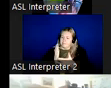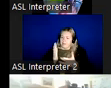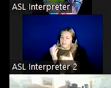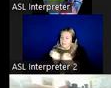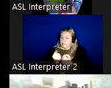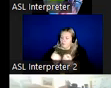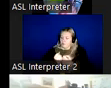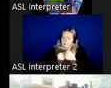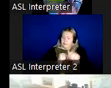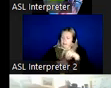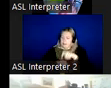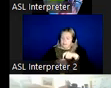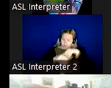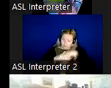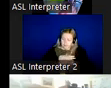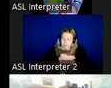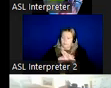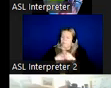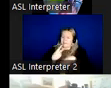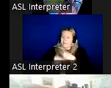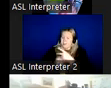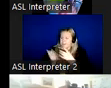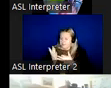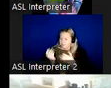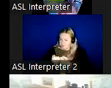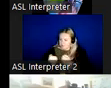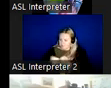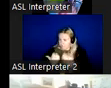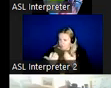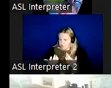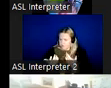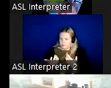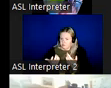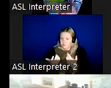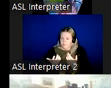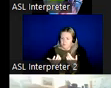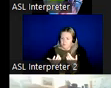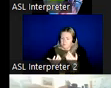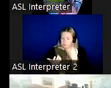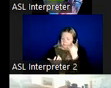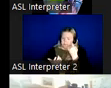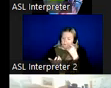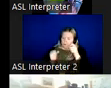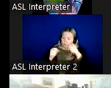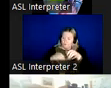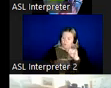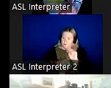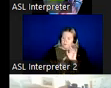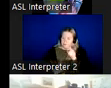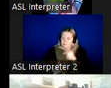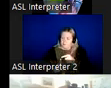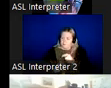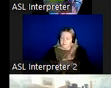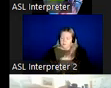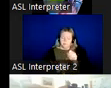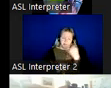you mentioned, mm-hmm. What kind of tech support is provided, say, as a drop-in basis? Yeah, so like say if